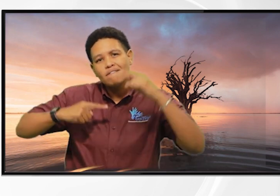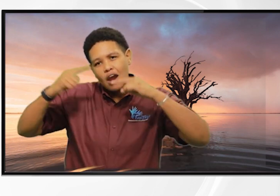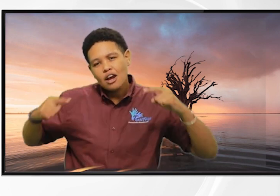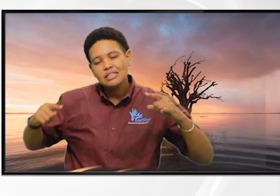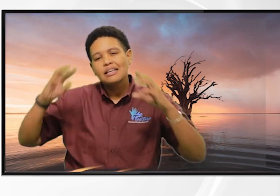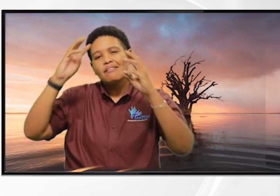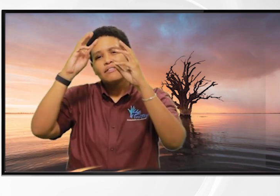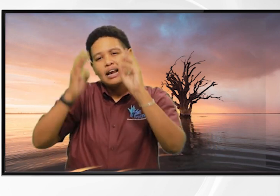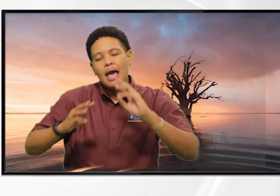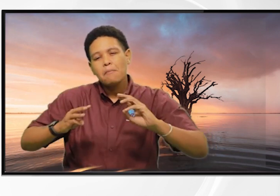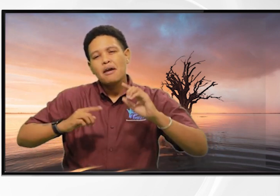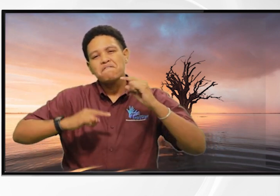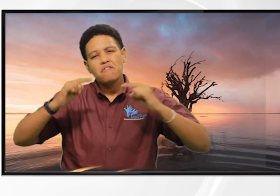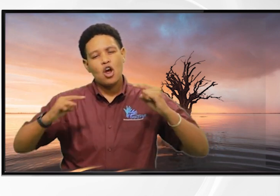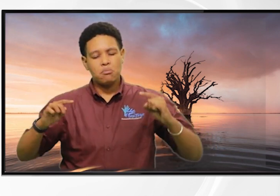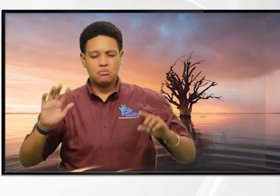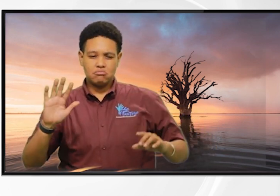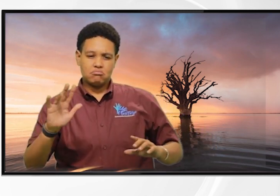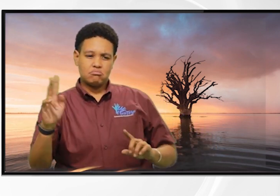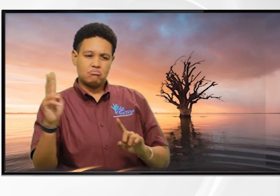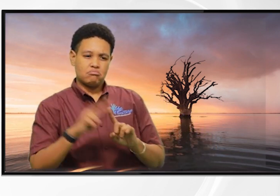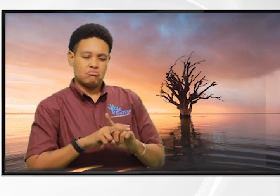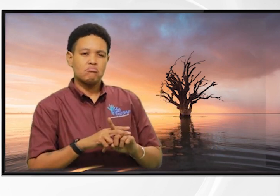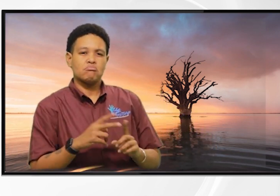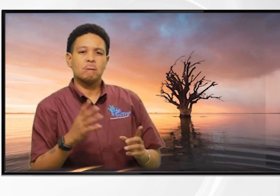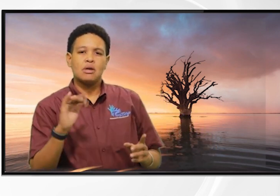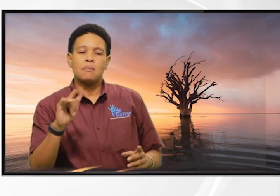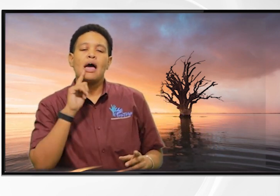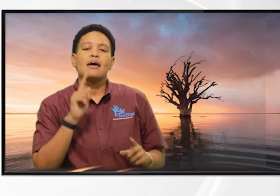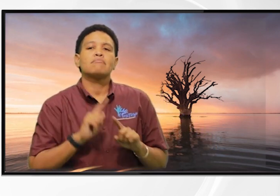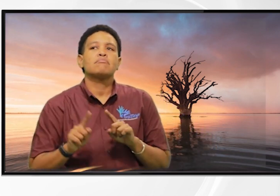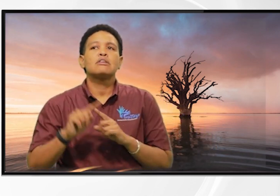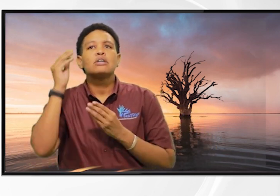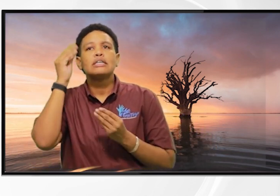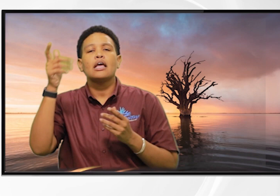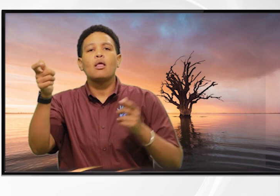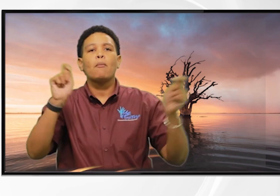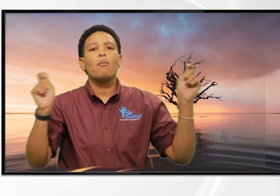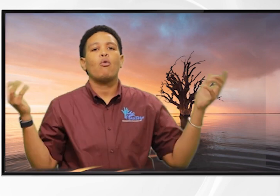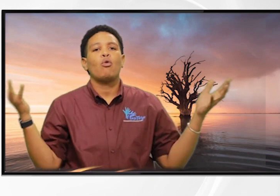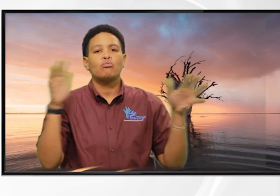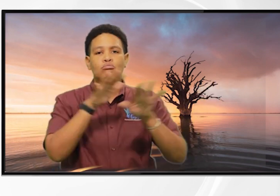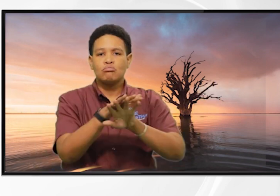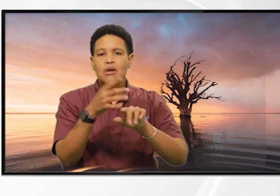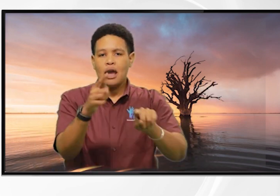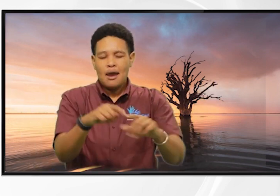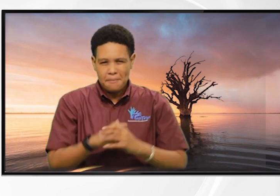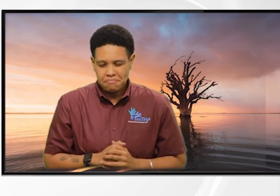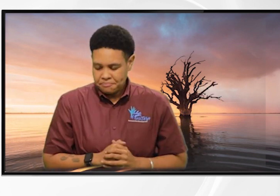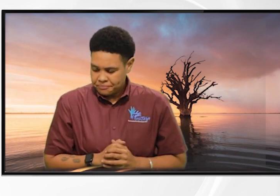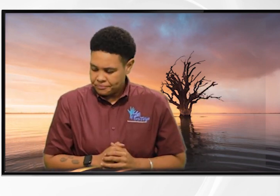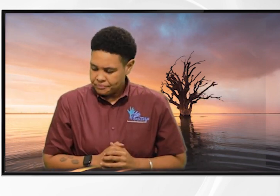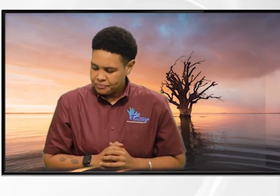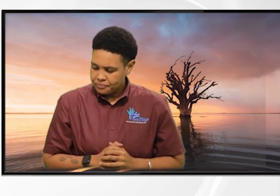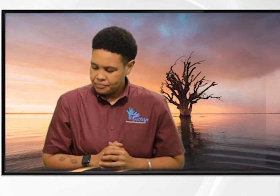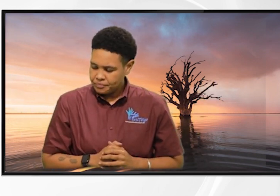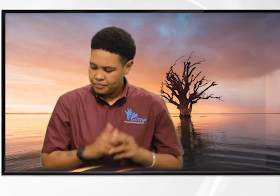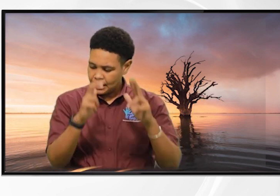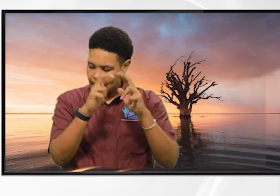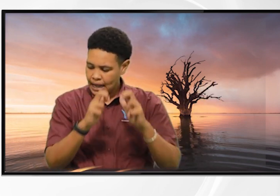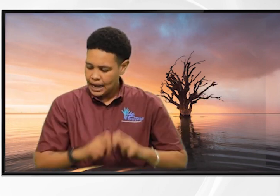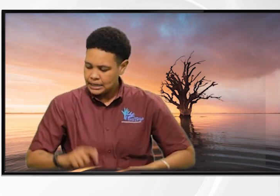climate variables as complied from a variety of data sources. An analysis of